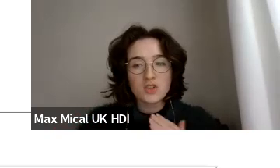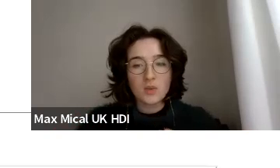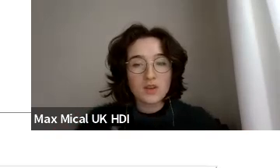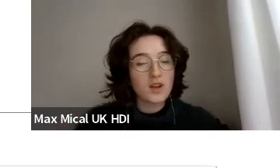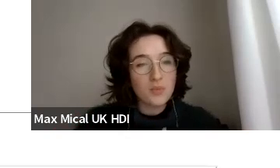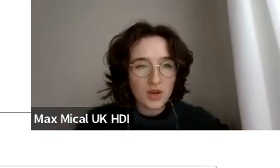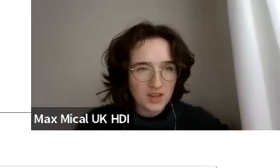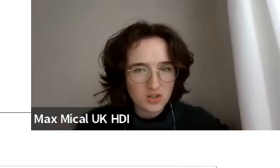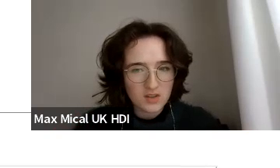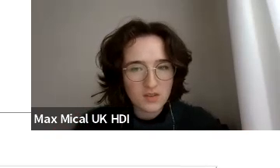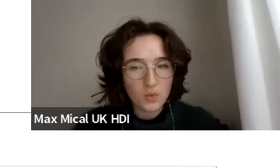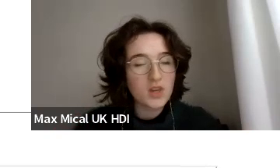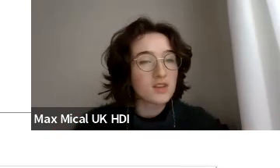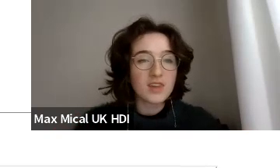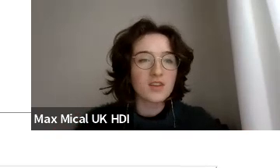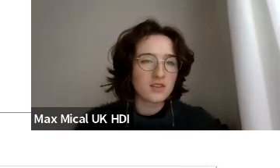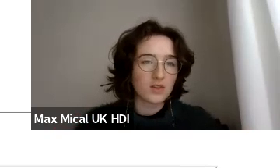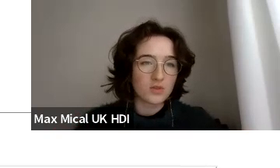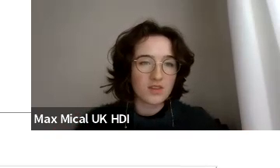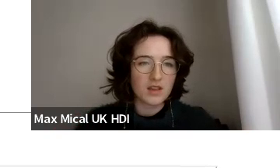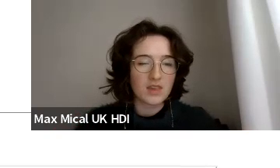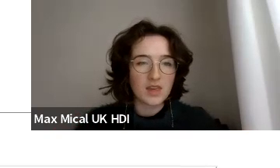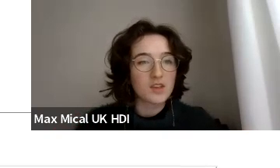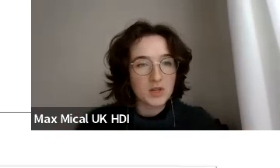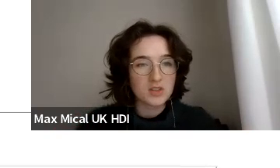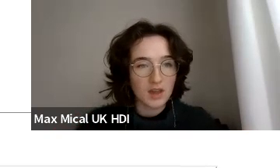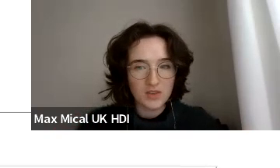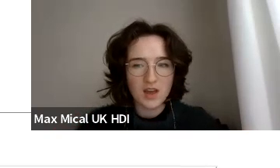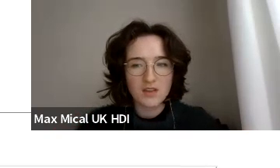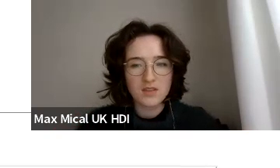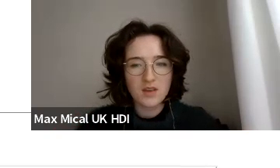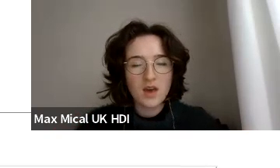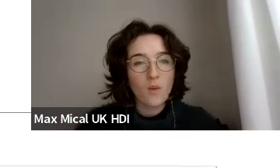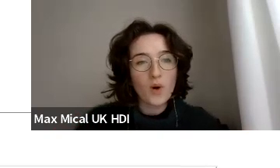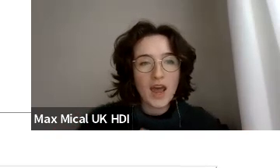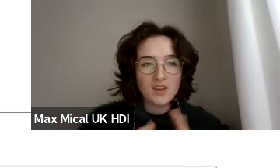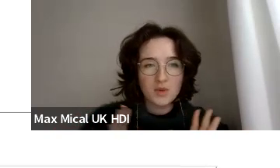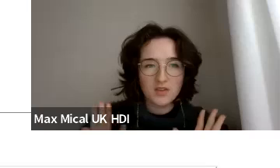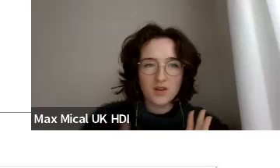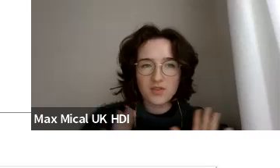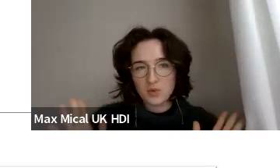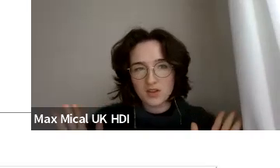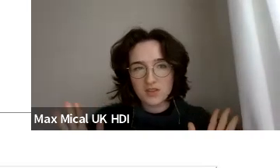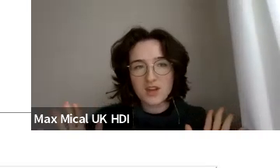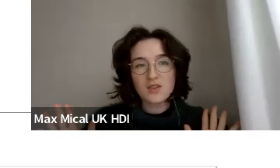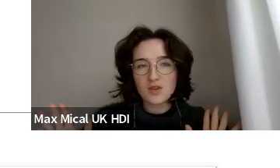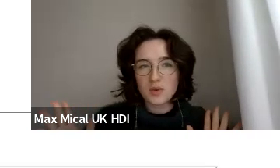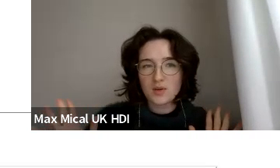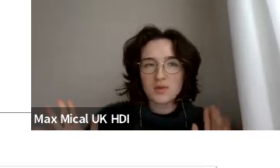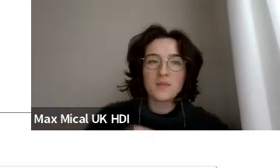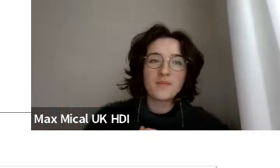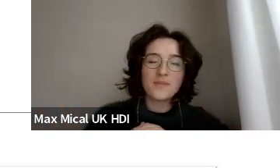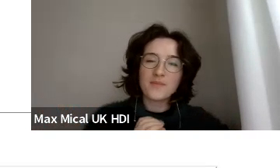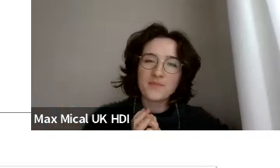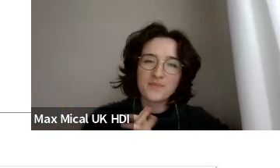to make sure that we did not break that trust, we continuously use design thinking, especially emphasize. What aspects of this process stood out to you,